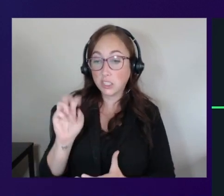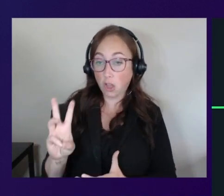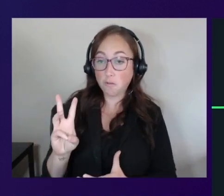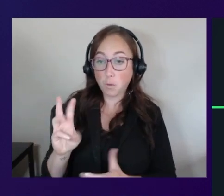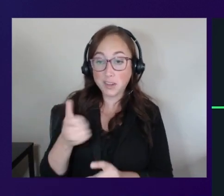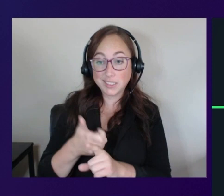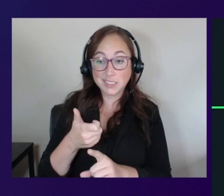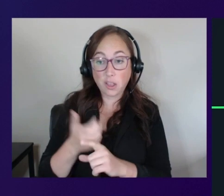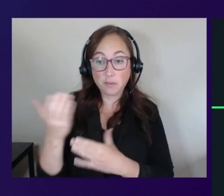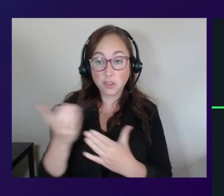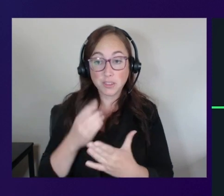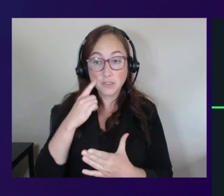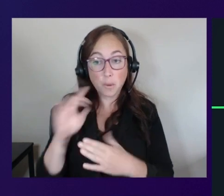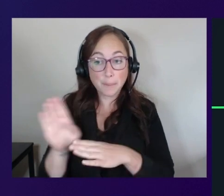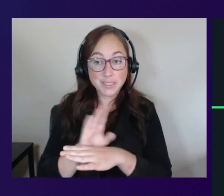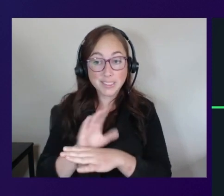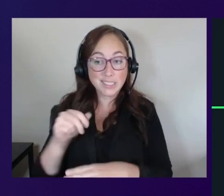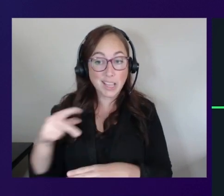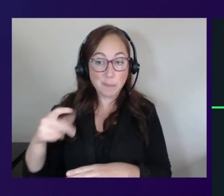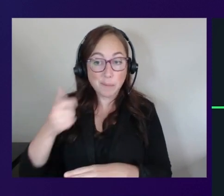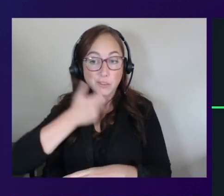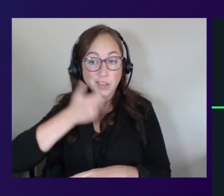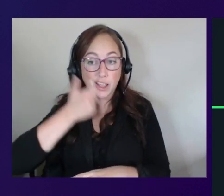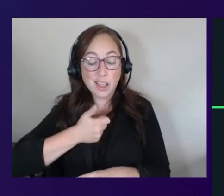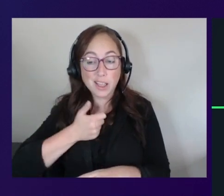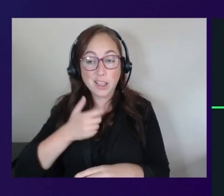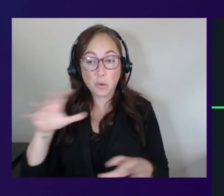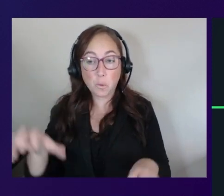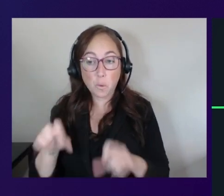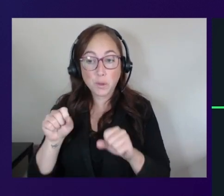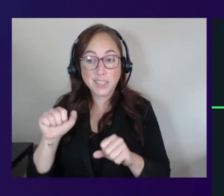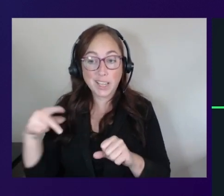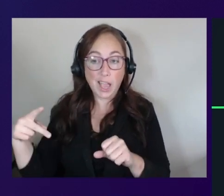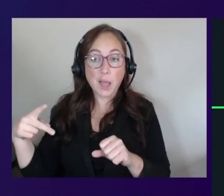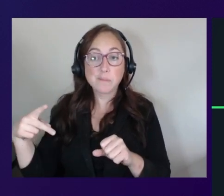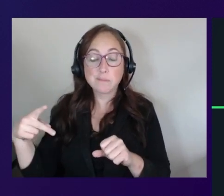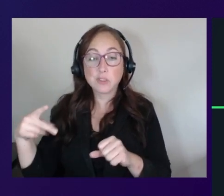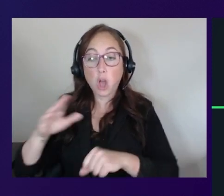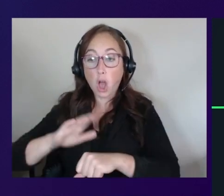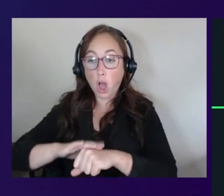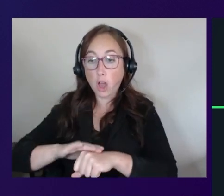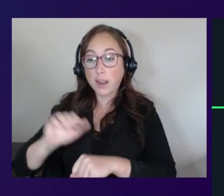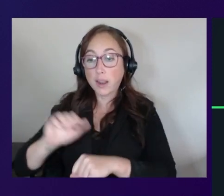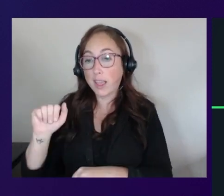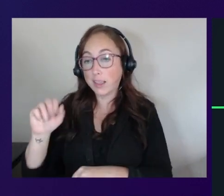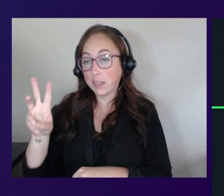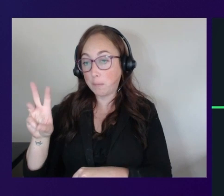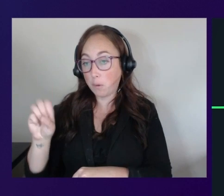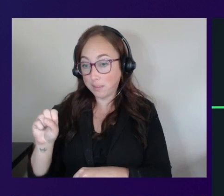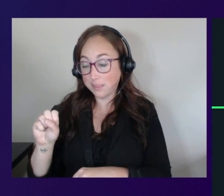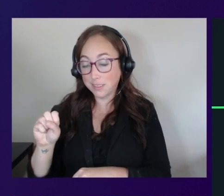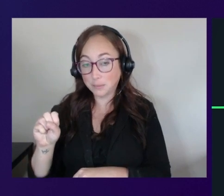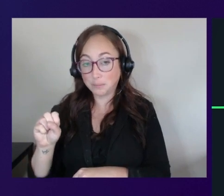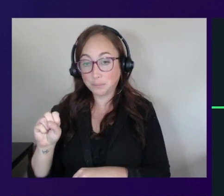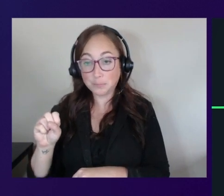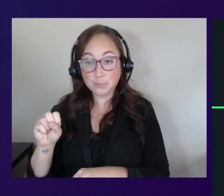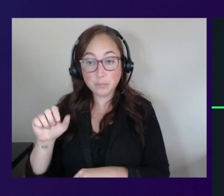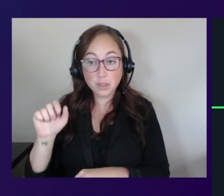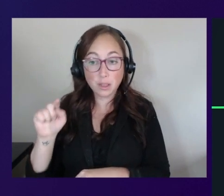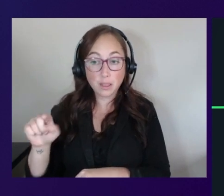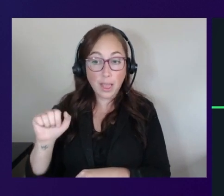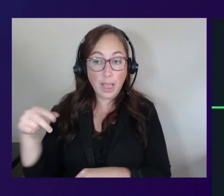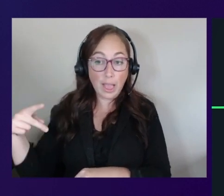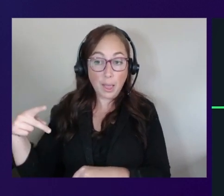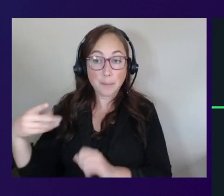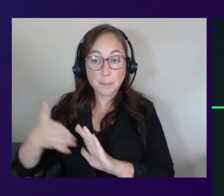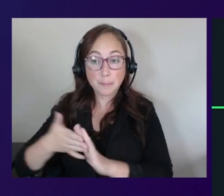business applications every day. They're hosting those applications in a lot of cases on AWS. And so as those applications become a